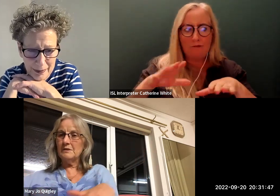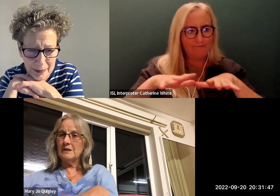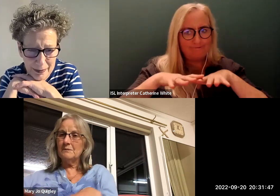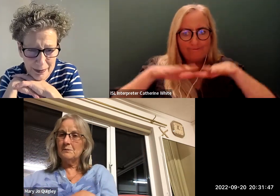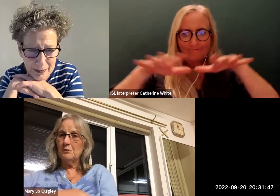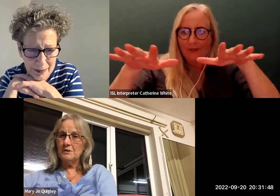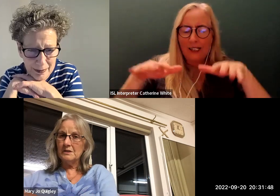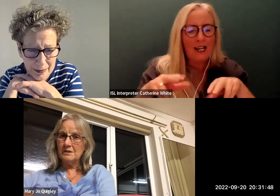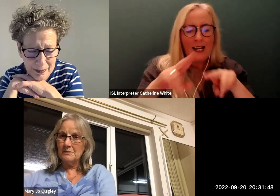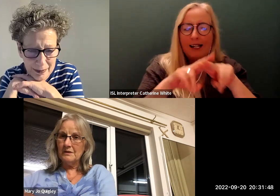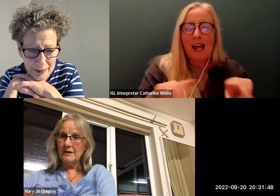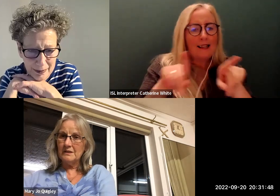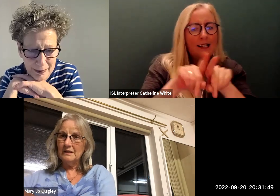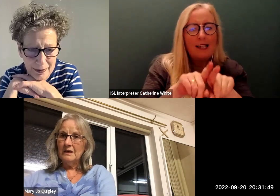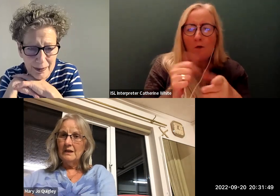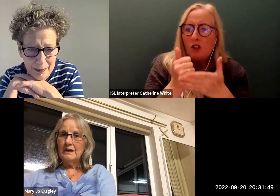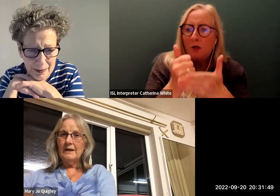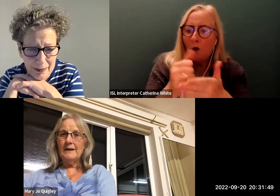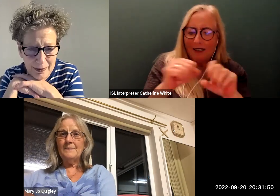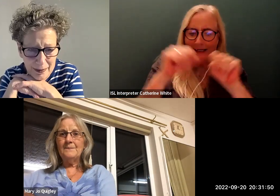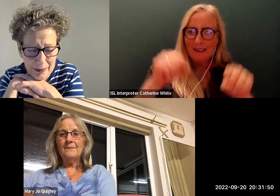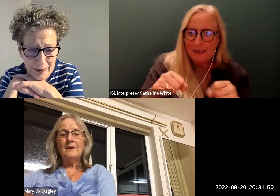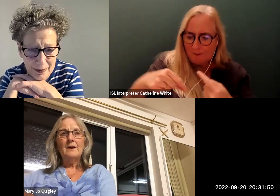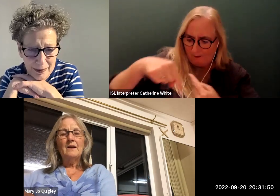don't have the same support systems in that.